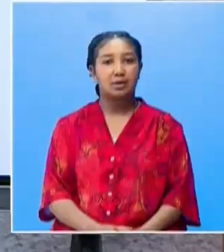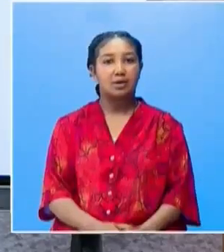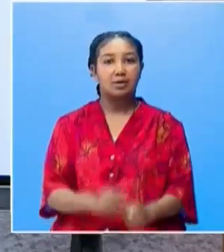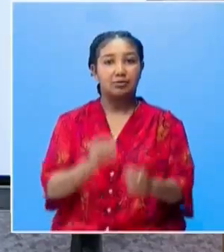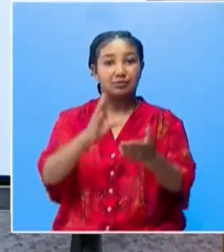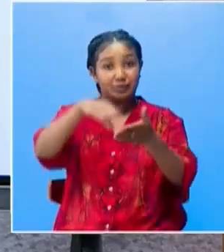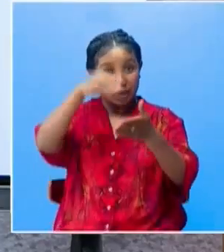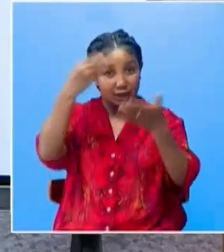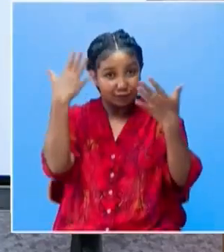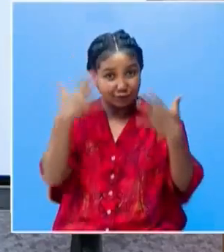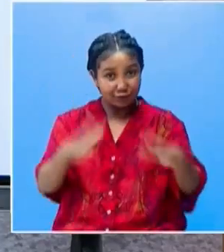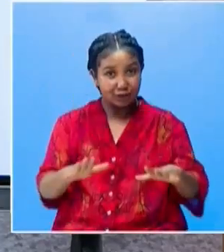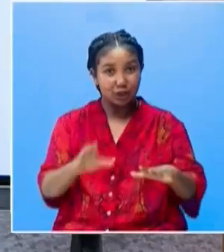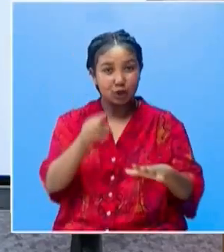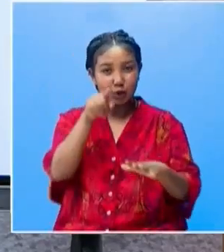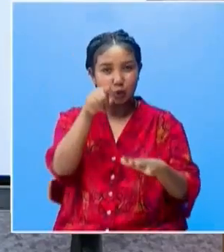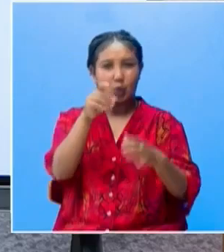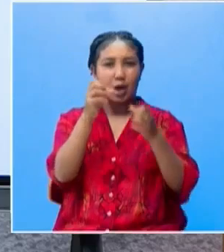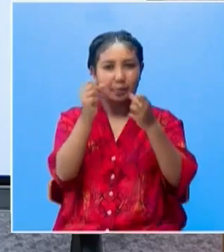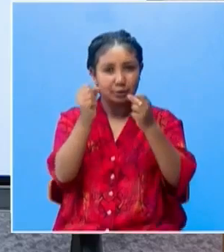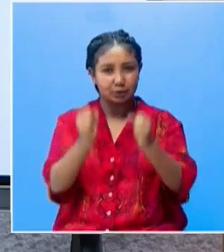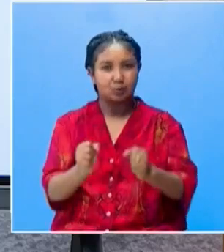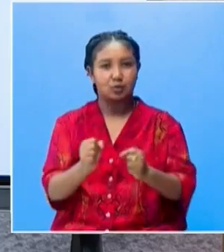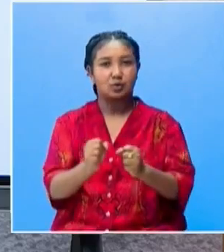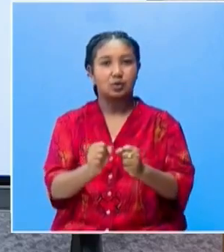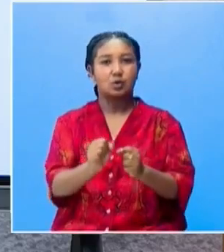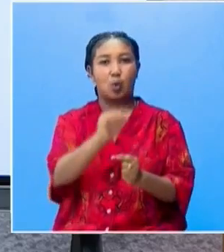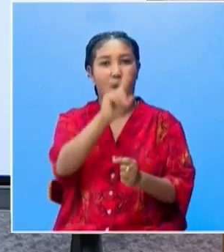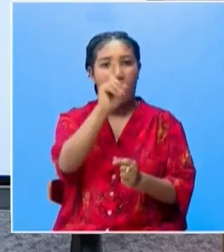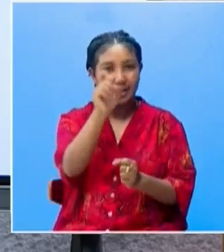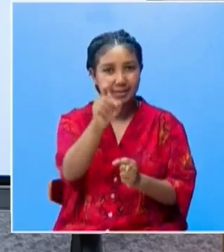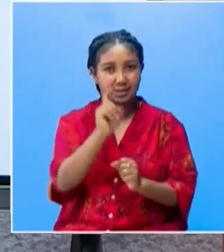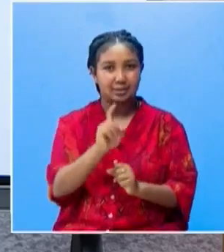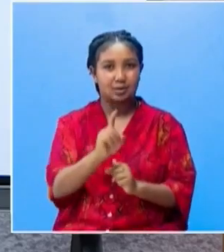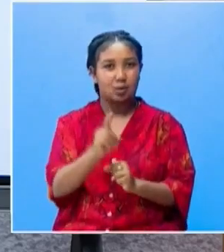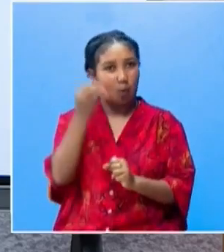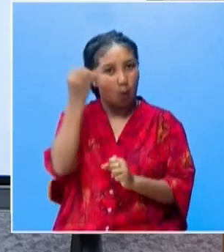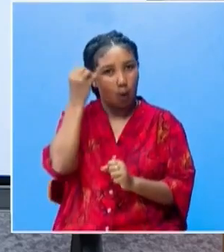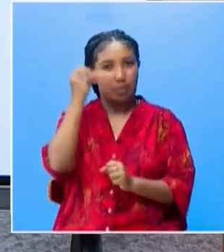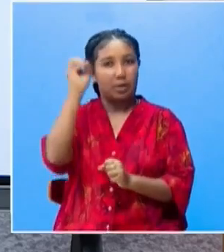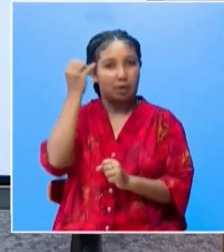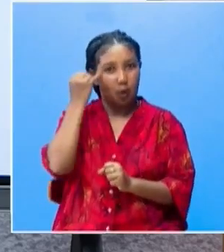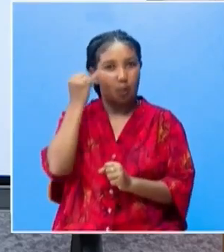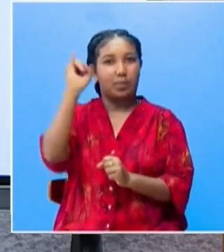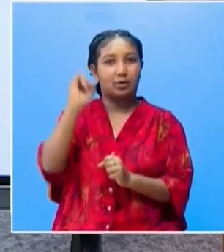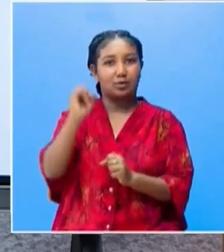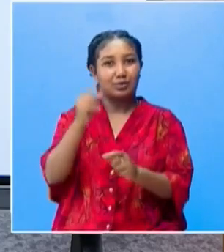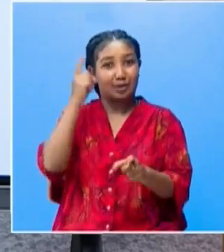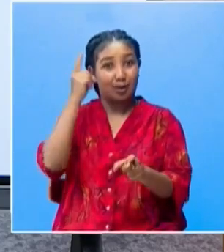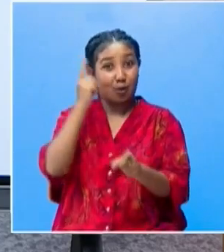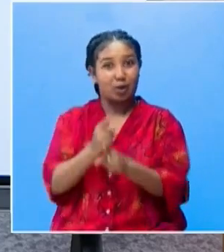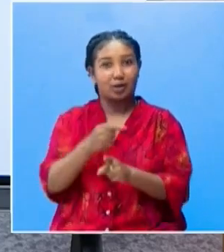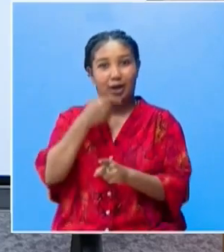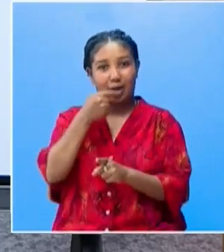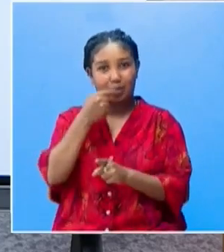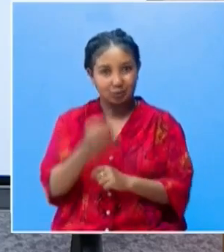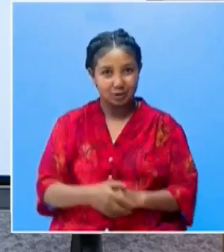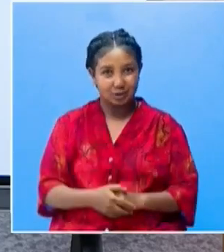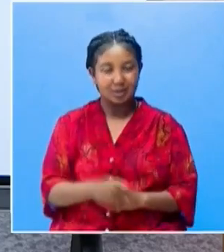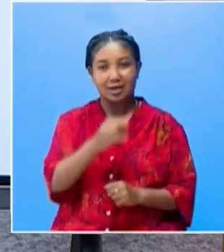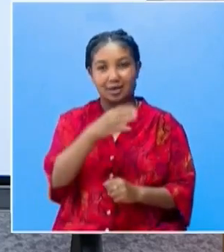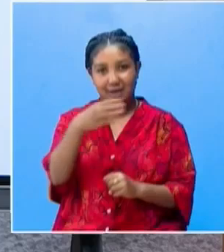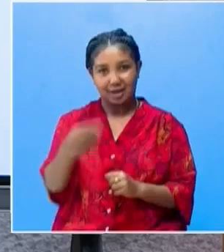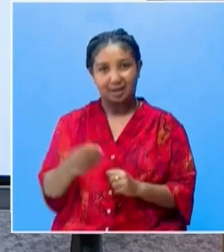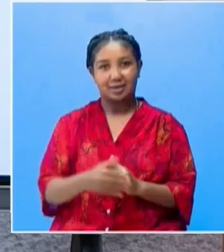we learn this lesson, you will be able to ask for an opinion using the correct language items